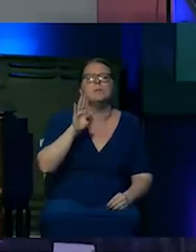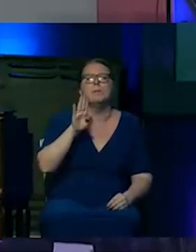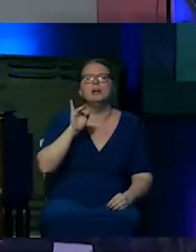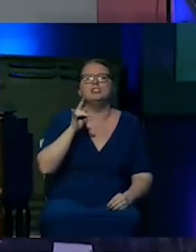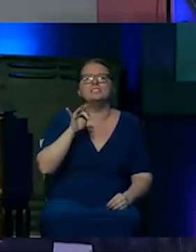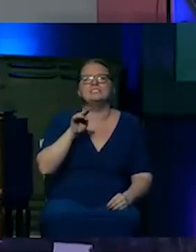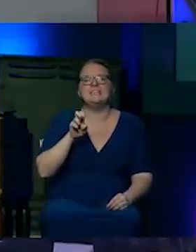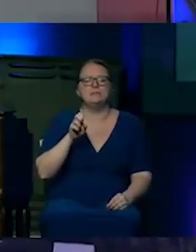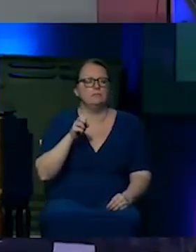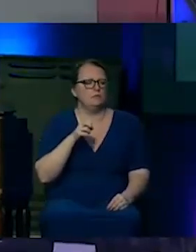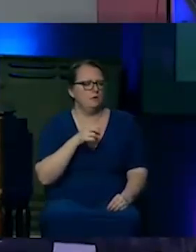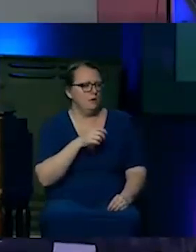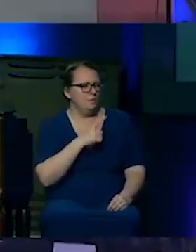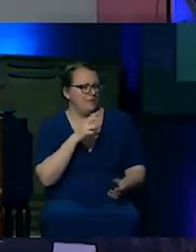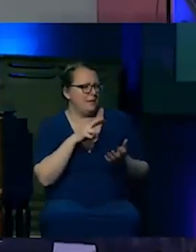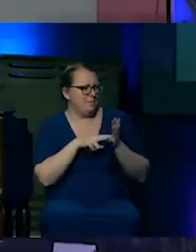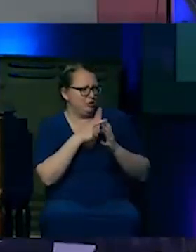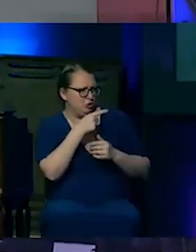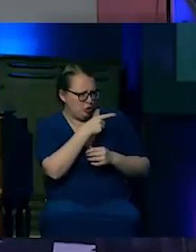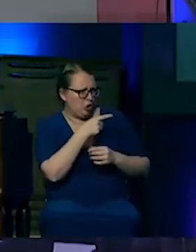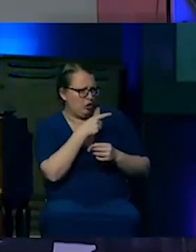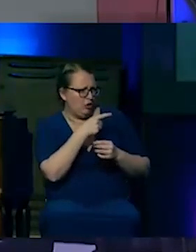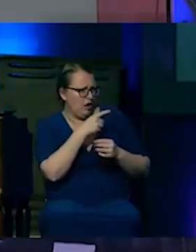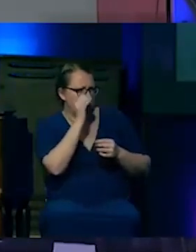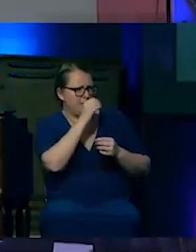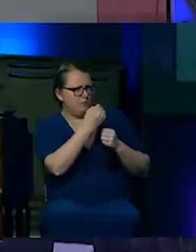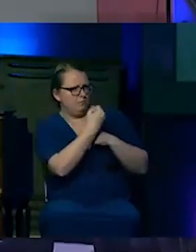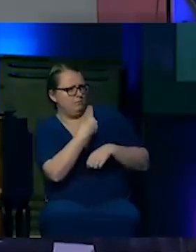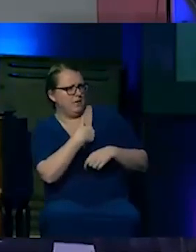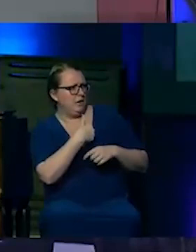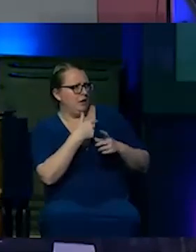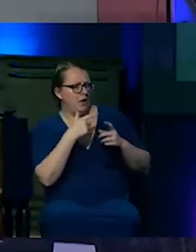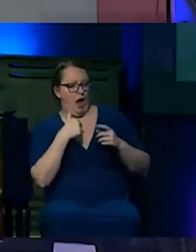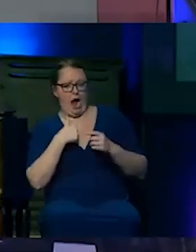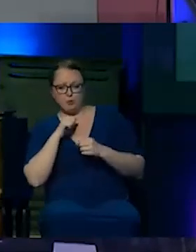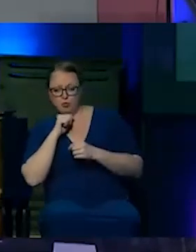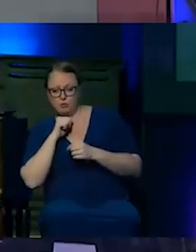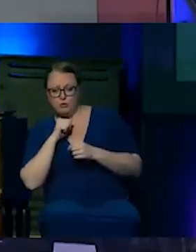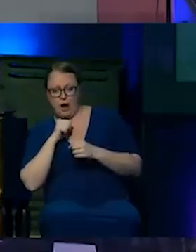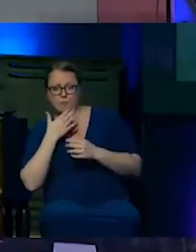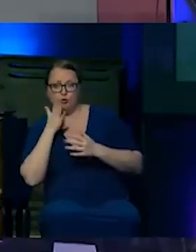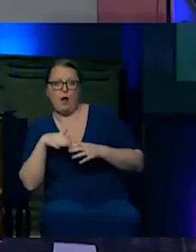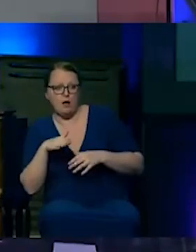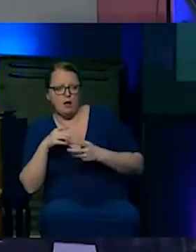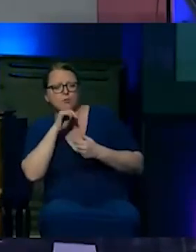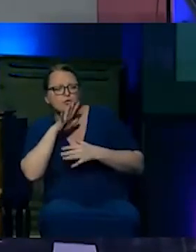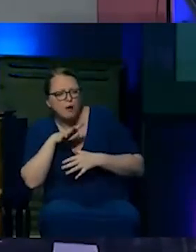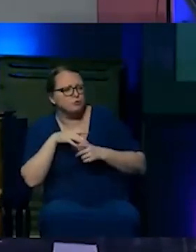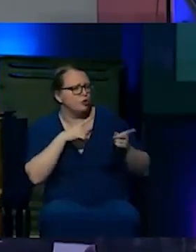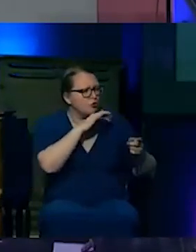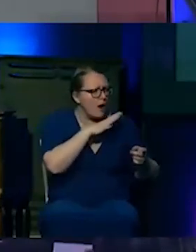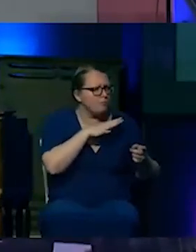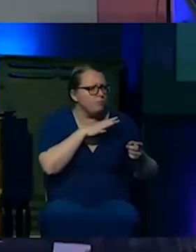but then you're saying that you're objective in this, right? Like you're corrupt, I'm corrupted, but you're not. I think a